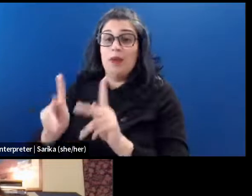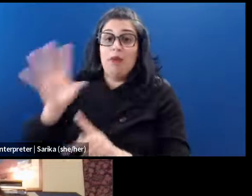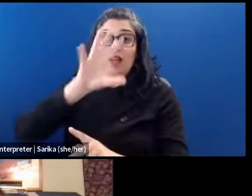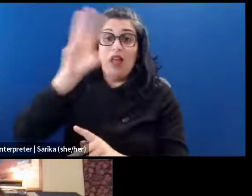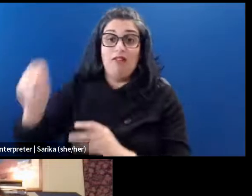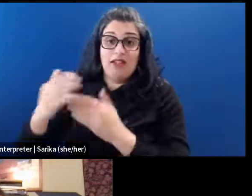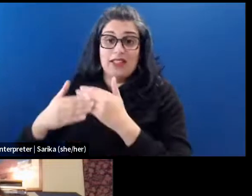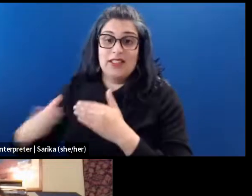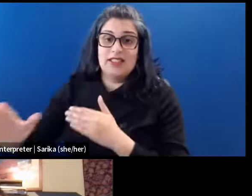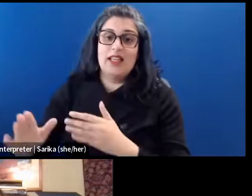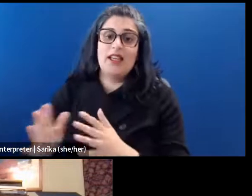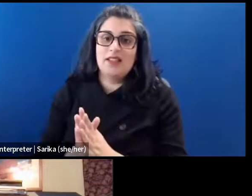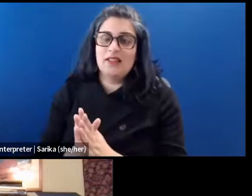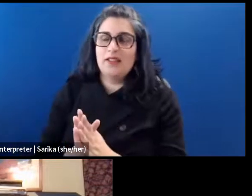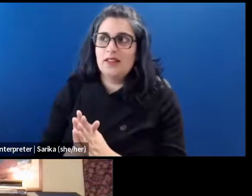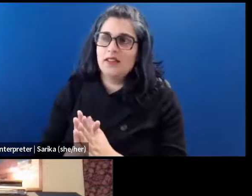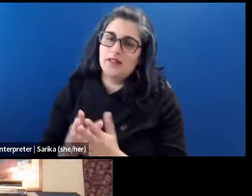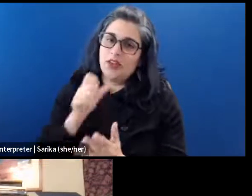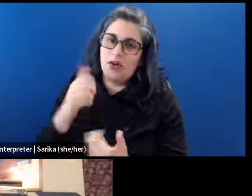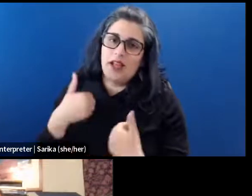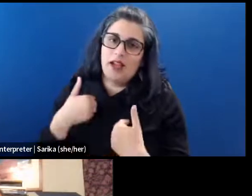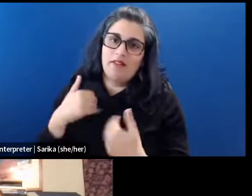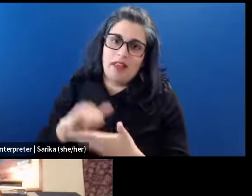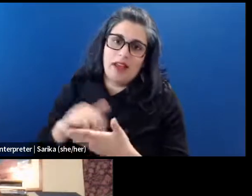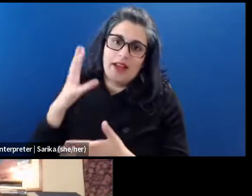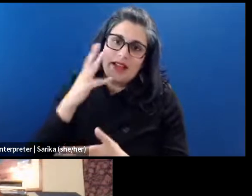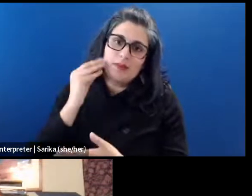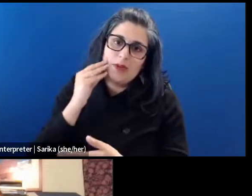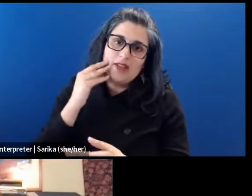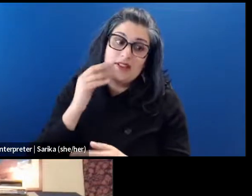people the world over do experience that.